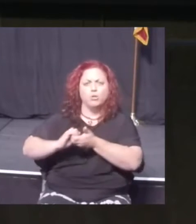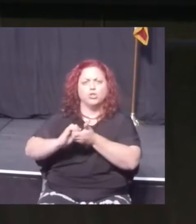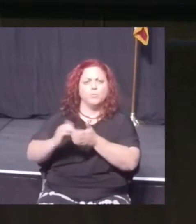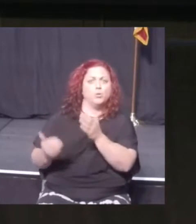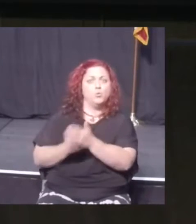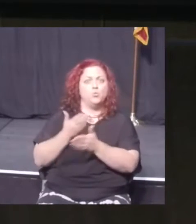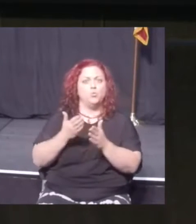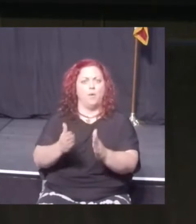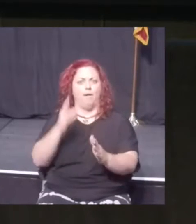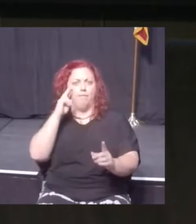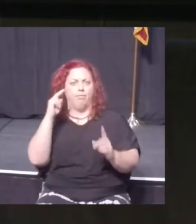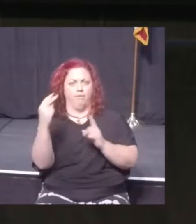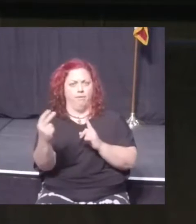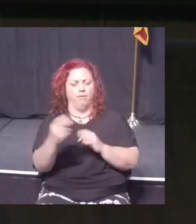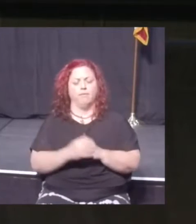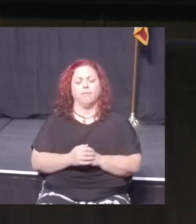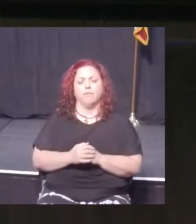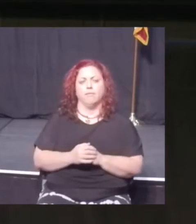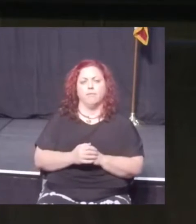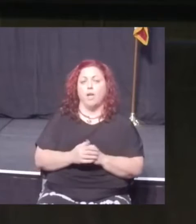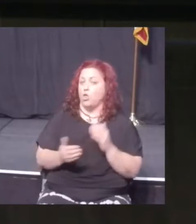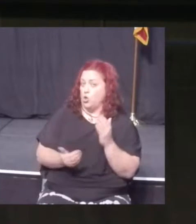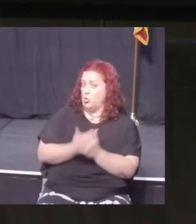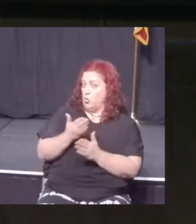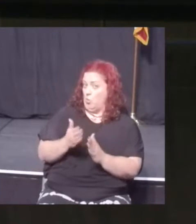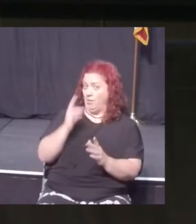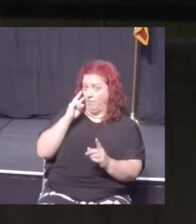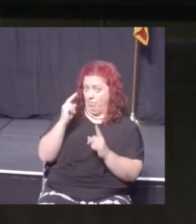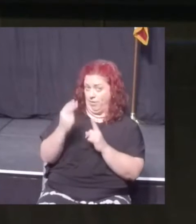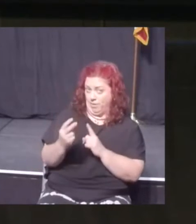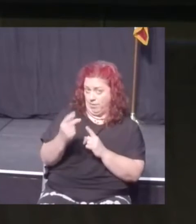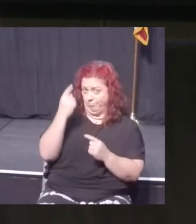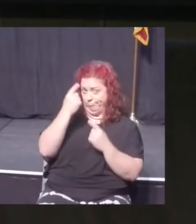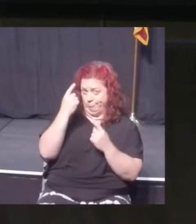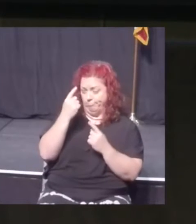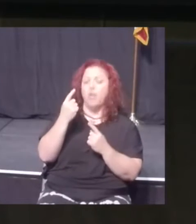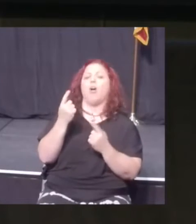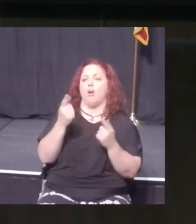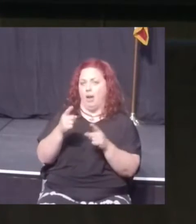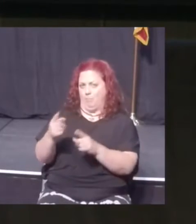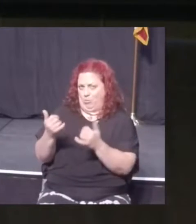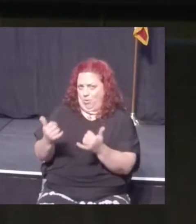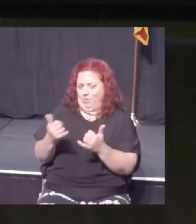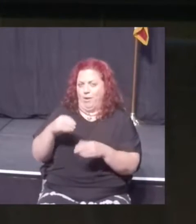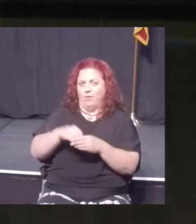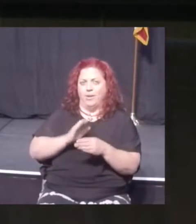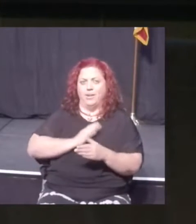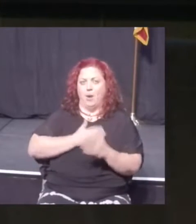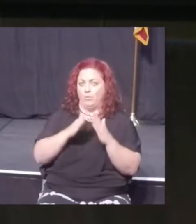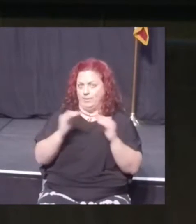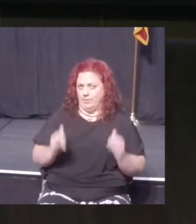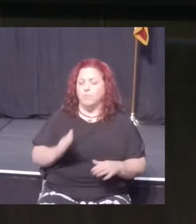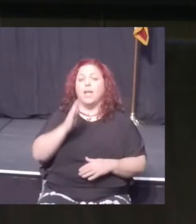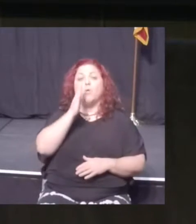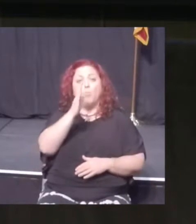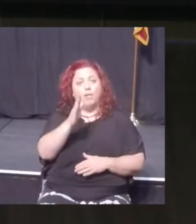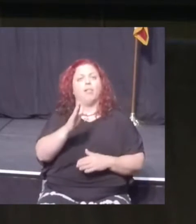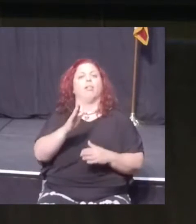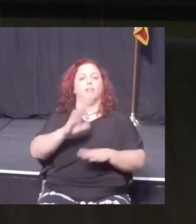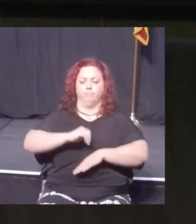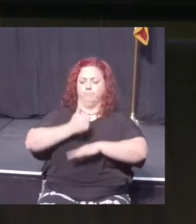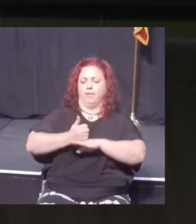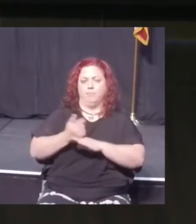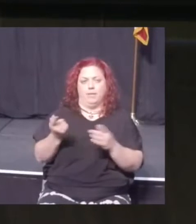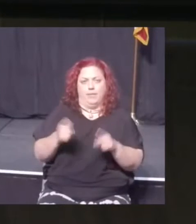thinking. And new ways of thinking are taking place, certainly, in our system, and they will take place here